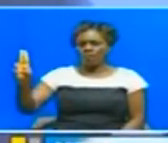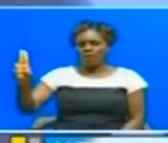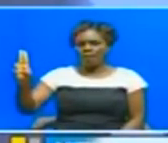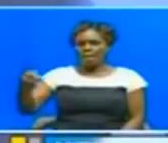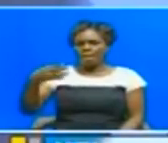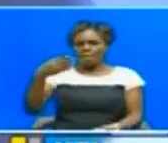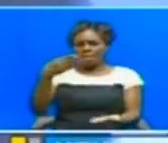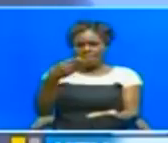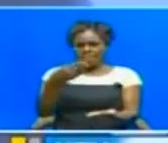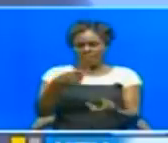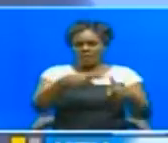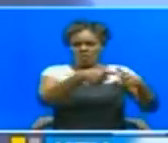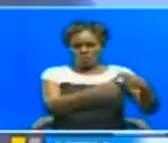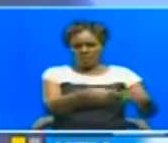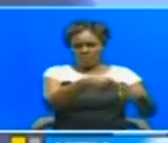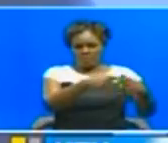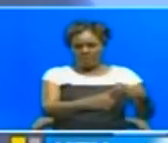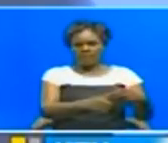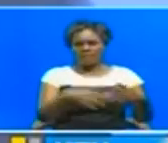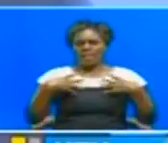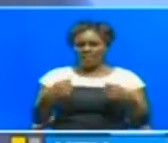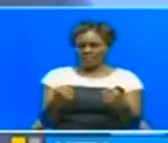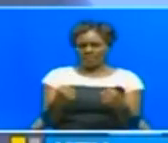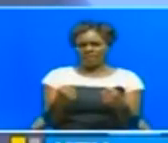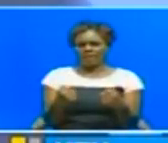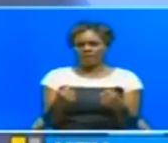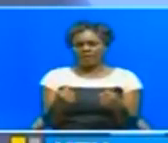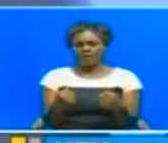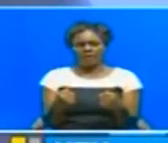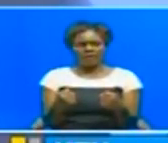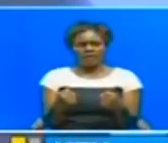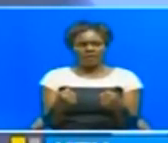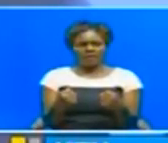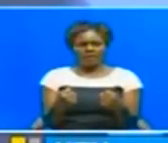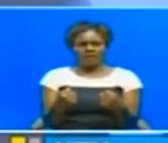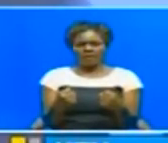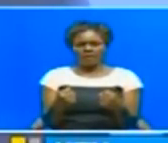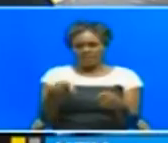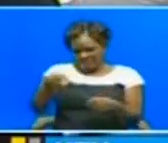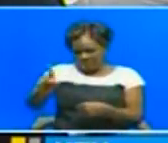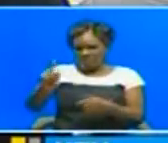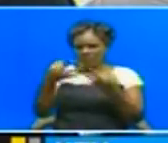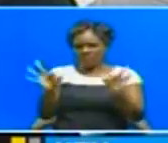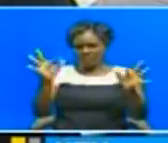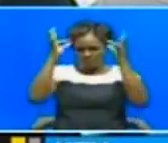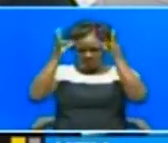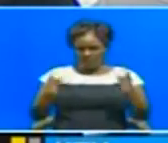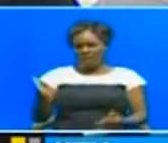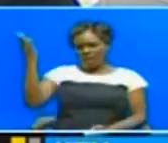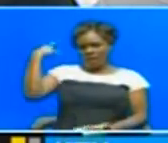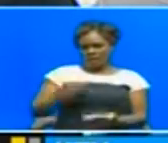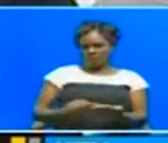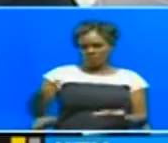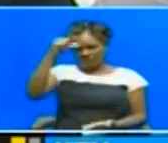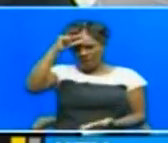the managed equipment, health equipment scheme, to be at liberty to sign. Just last week, the